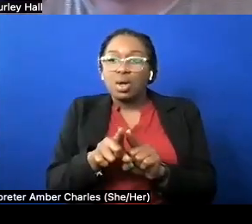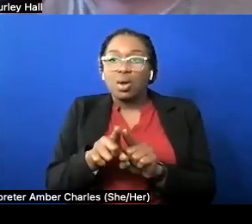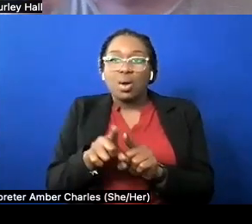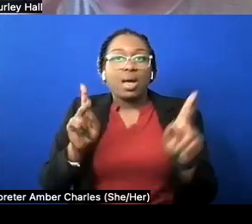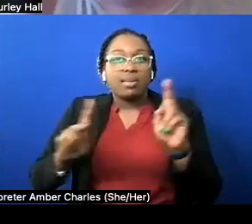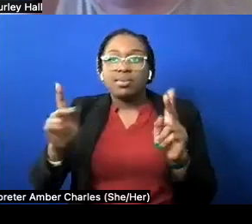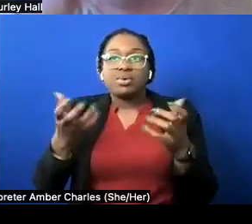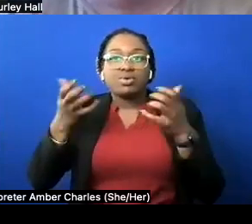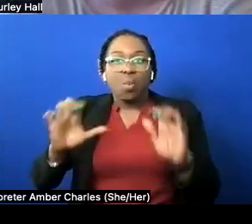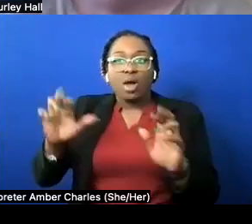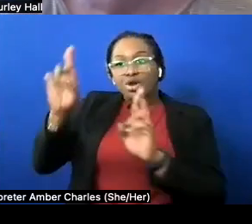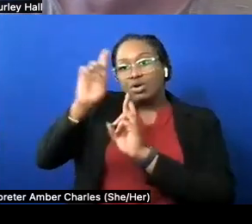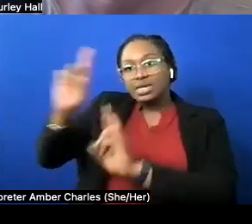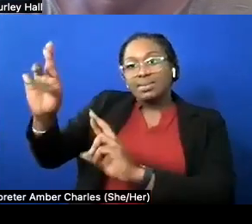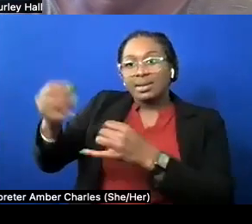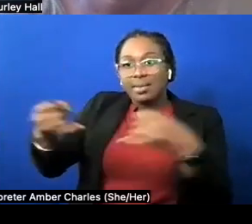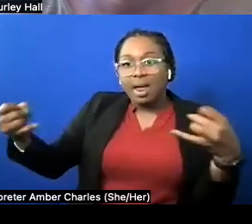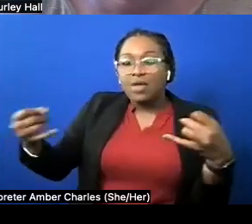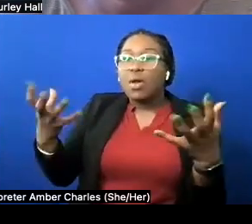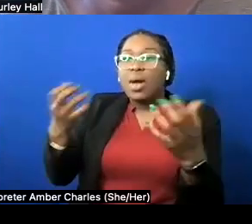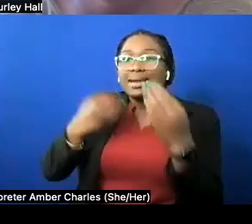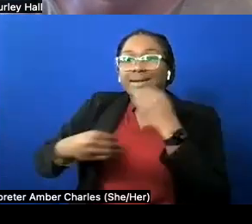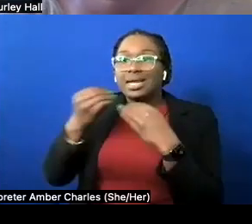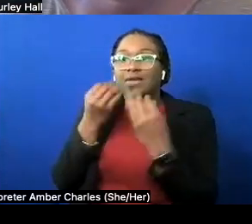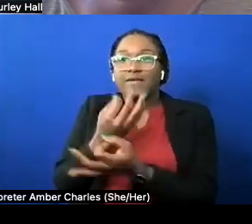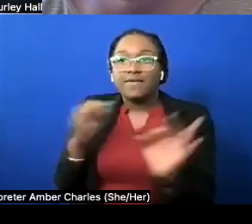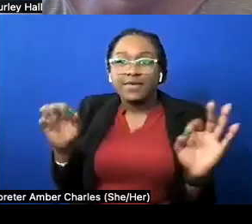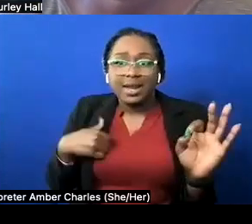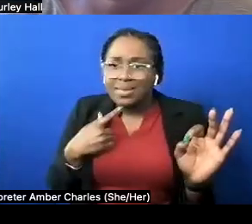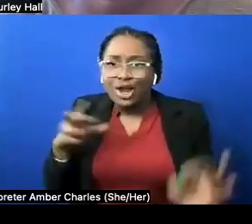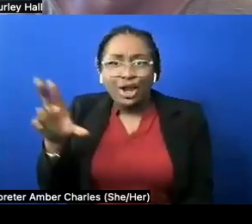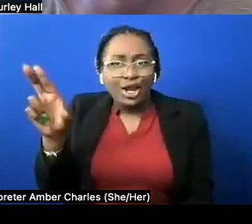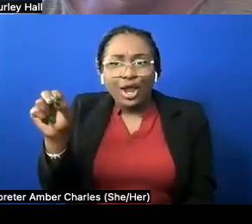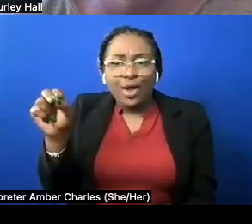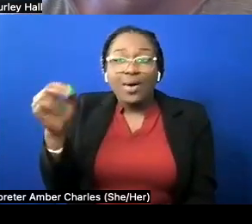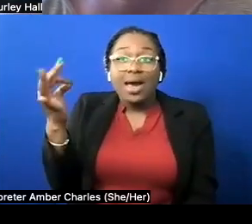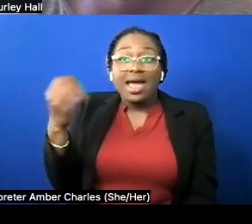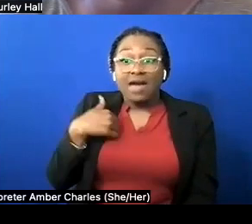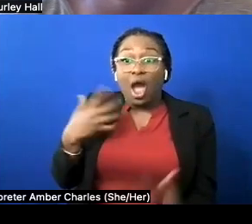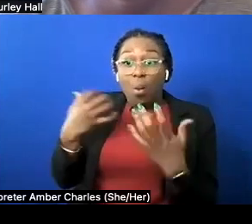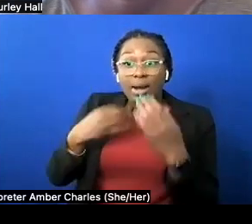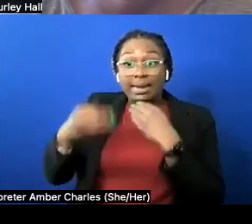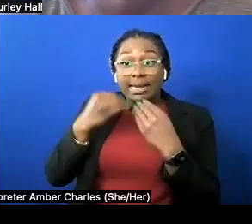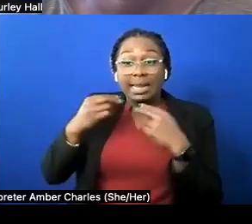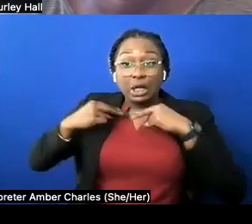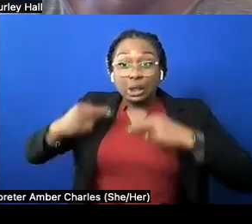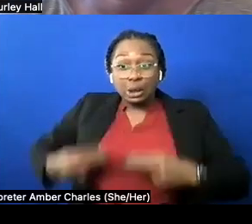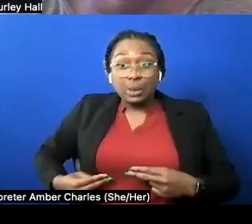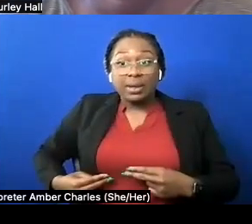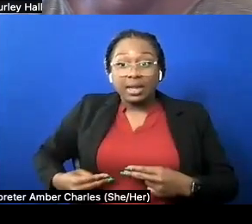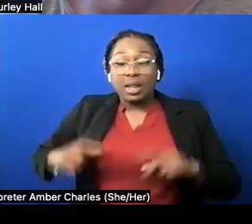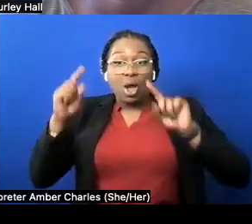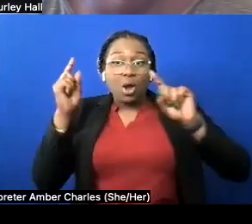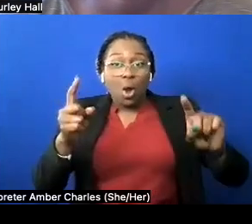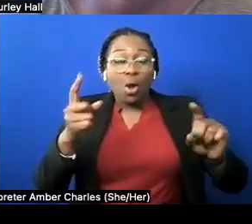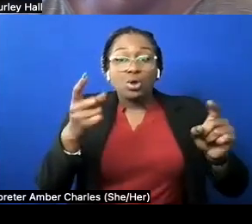respect the boundary. They want to eat from my table for free. And I'm like, no, if I want to eat as a human being, like physically eat, go to the grocery store and be